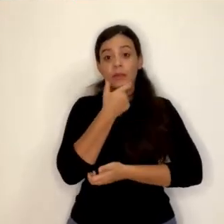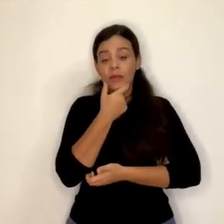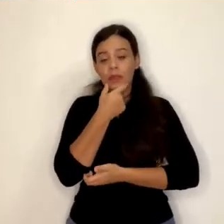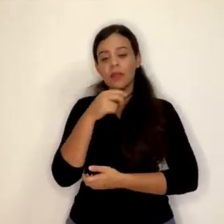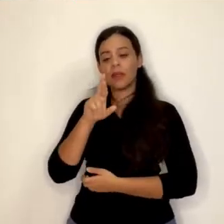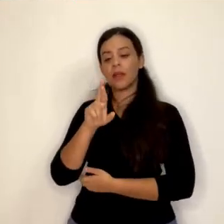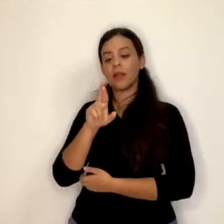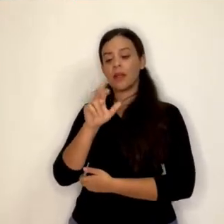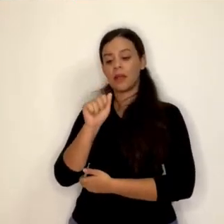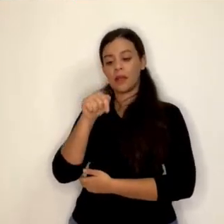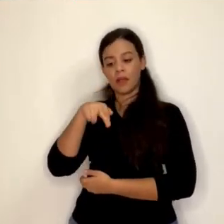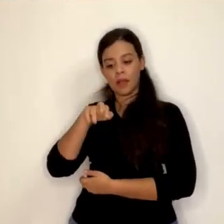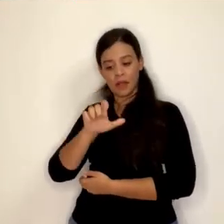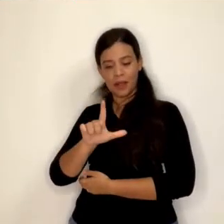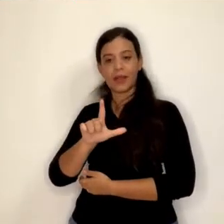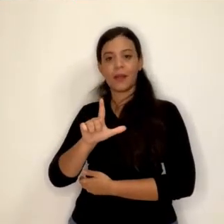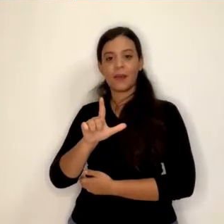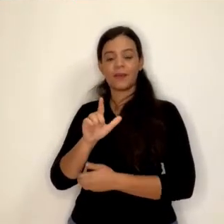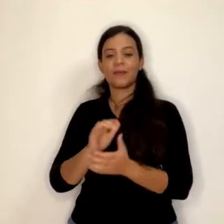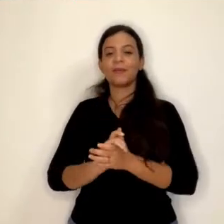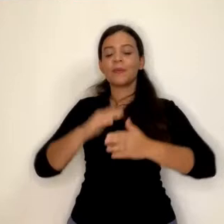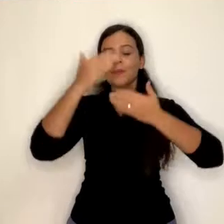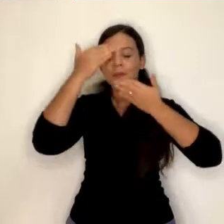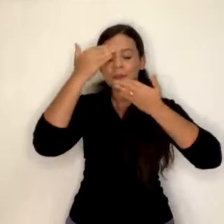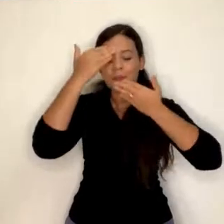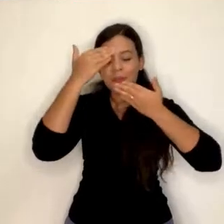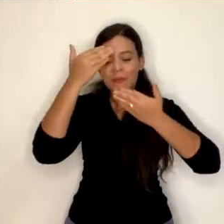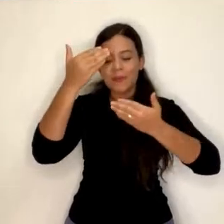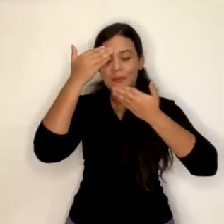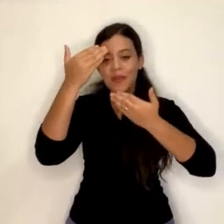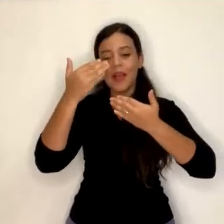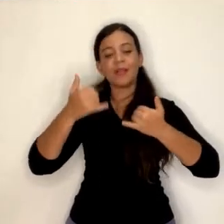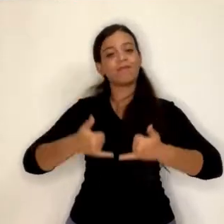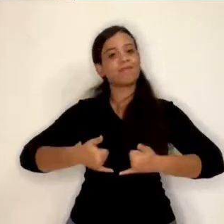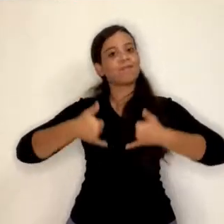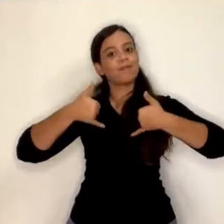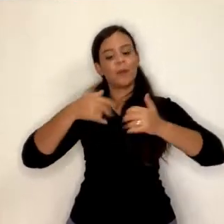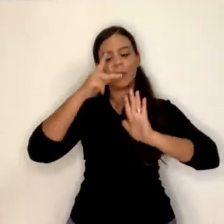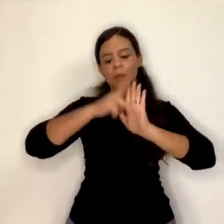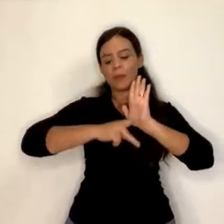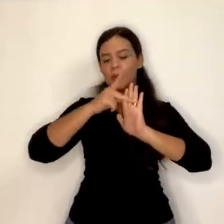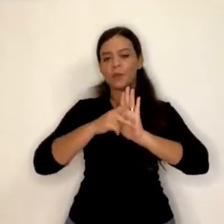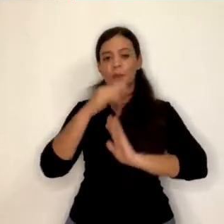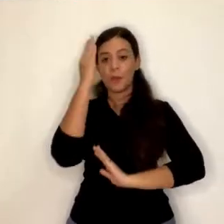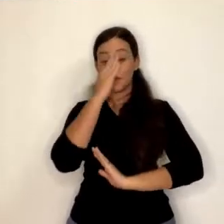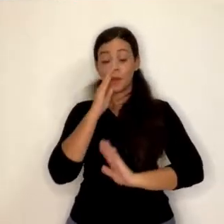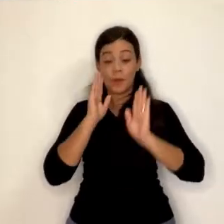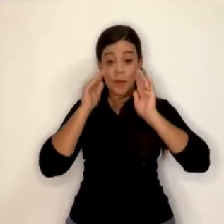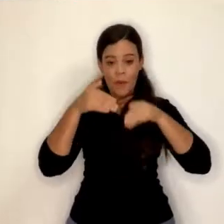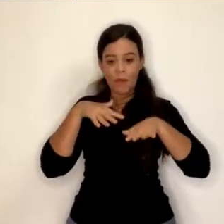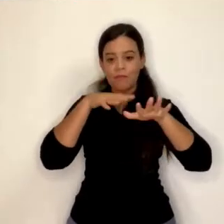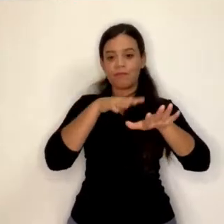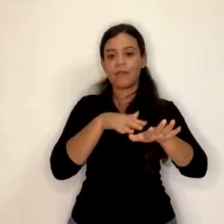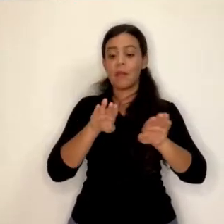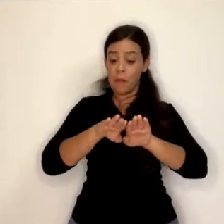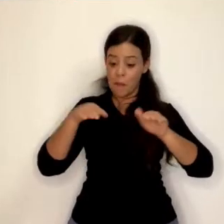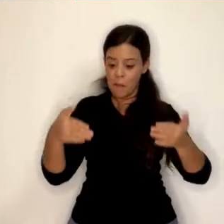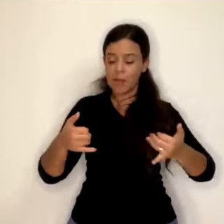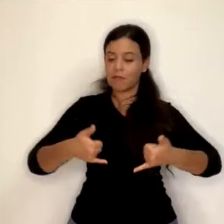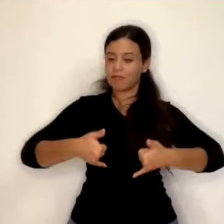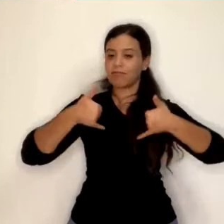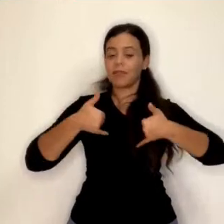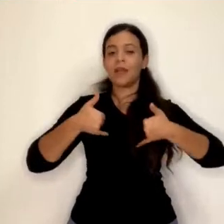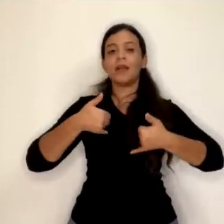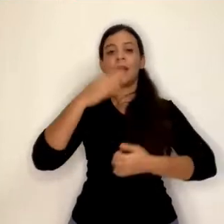English interpreter, Raquel de Souza, who is here also interpreting for you. I'm very proud to be a part of this forum and this